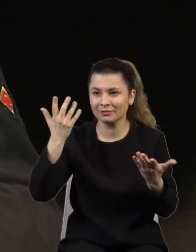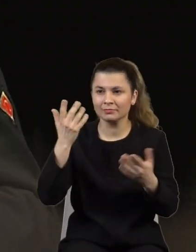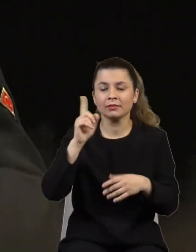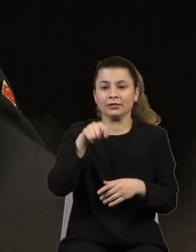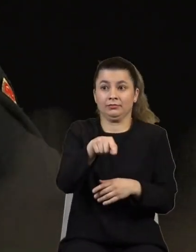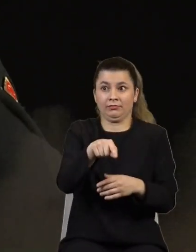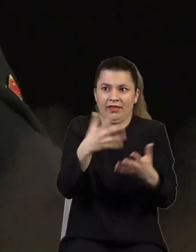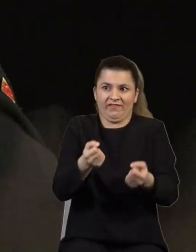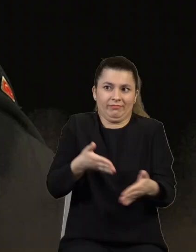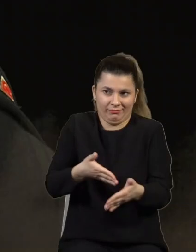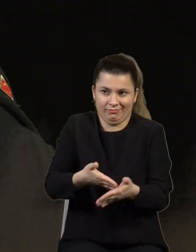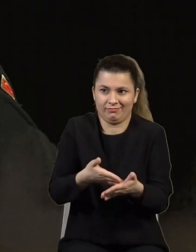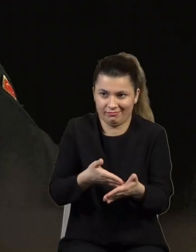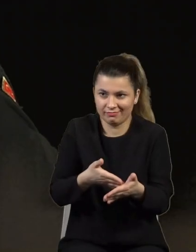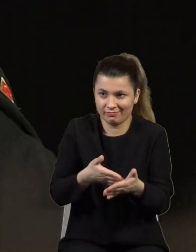Second,